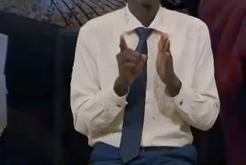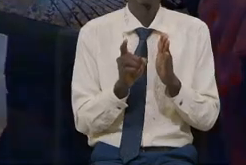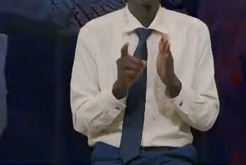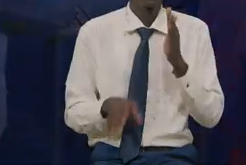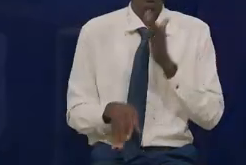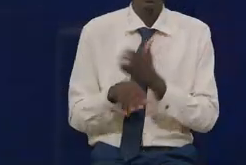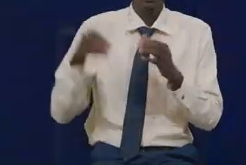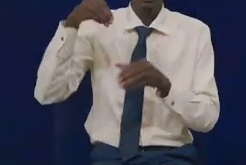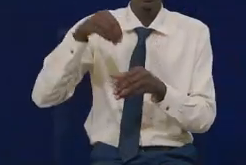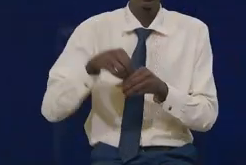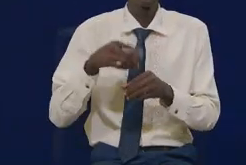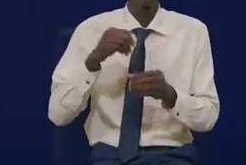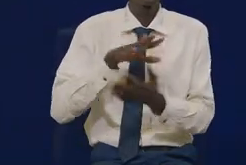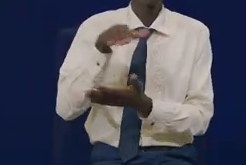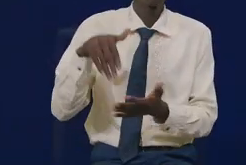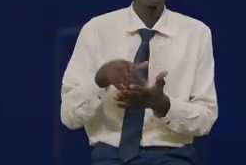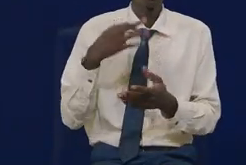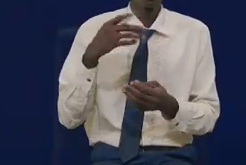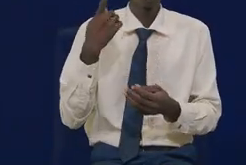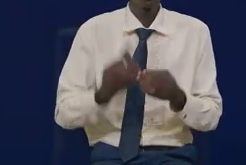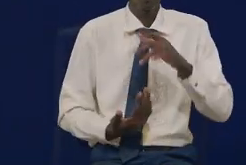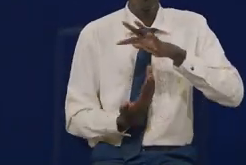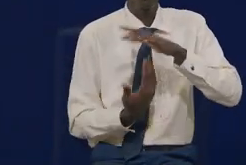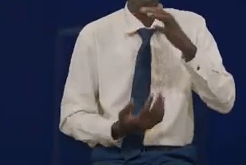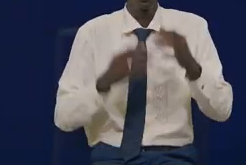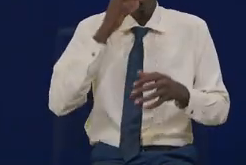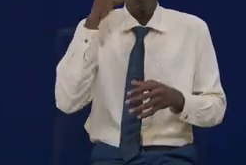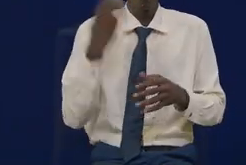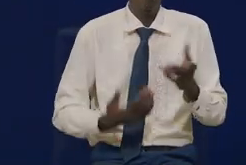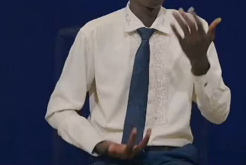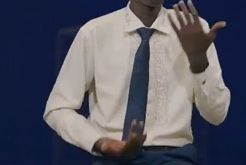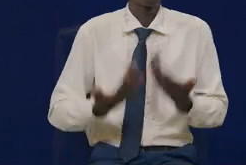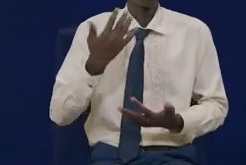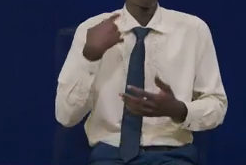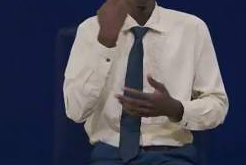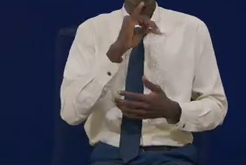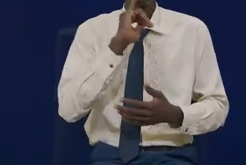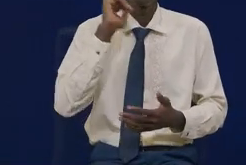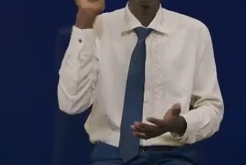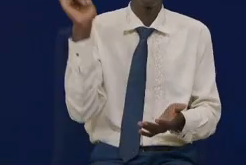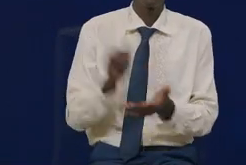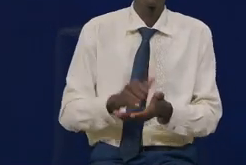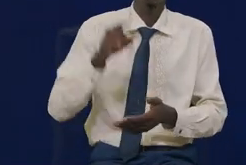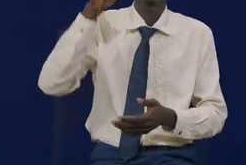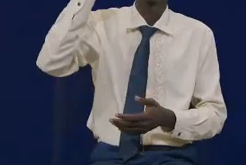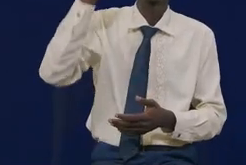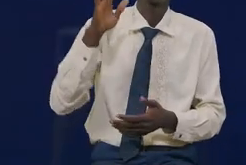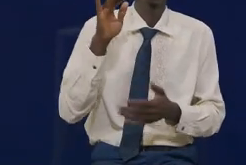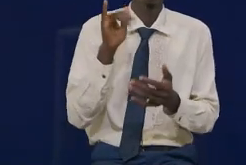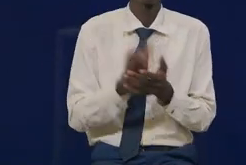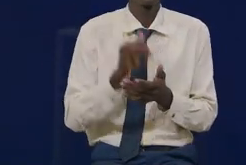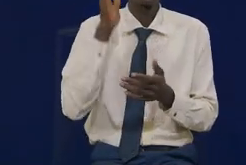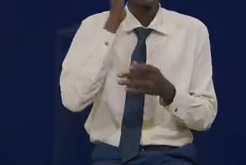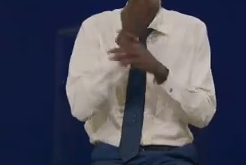into the midst of the burning fiery furnace. And who is that God that shall deliver